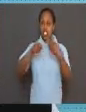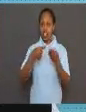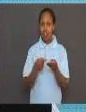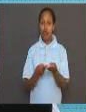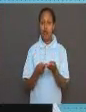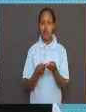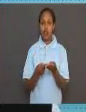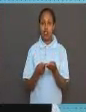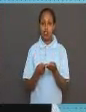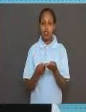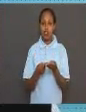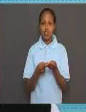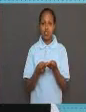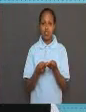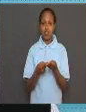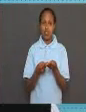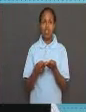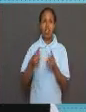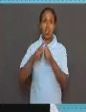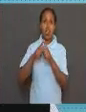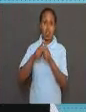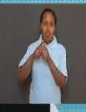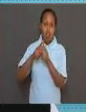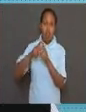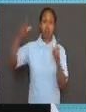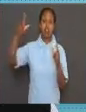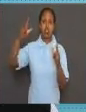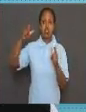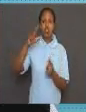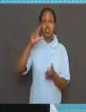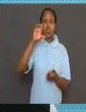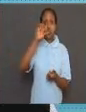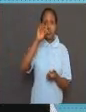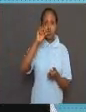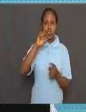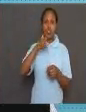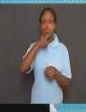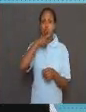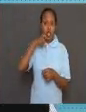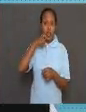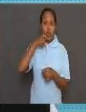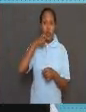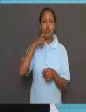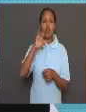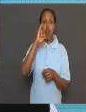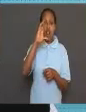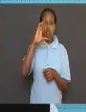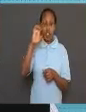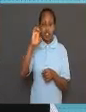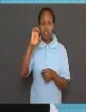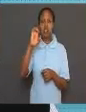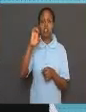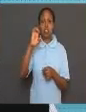Therefore, a larger solid piece of ice